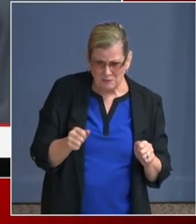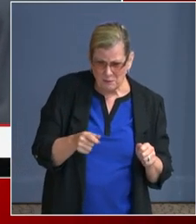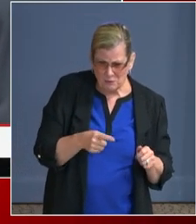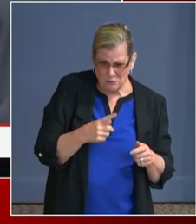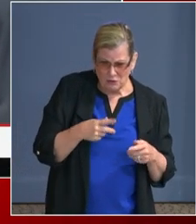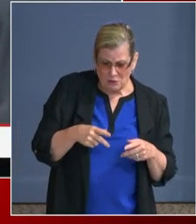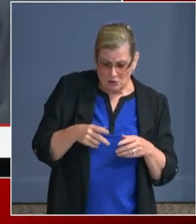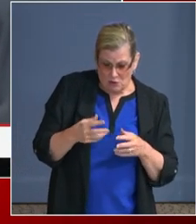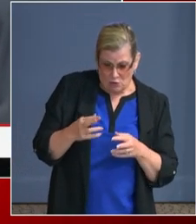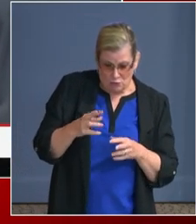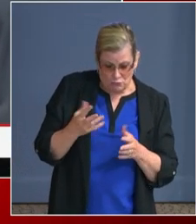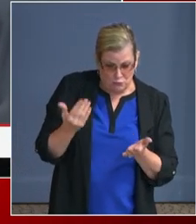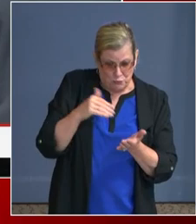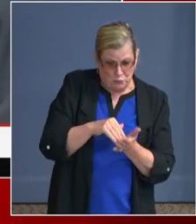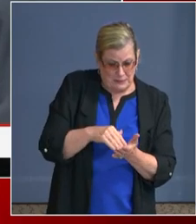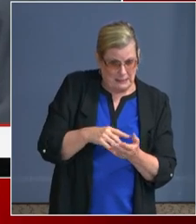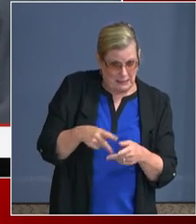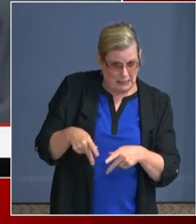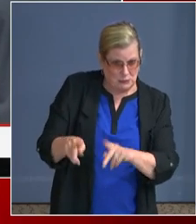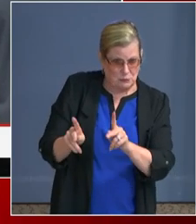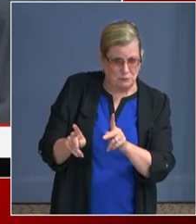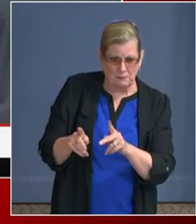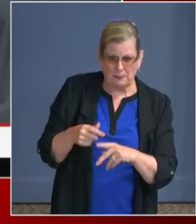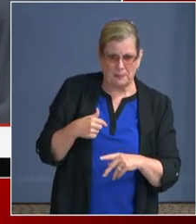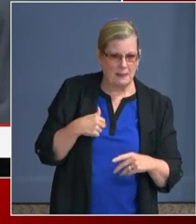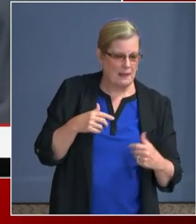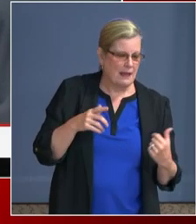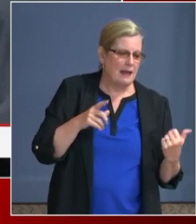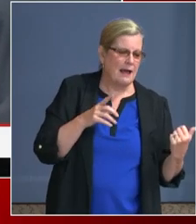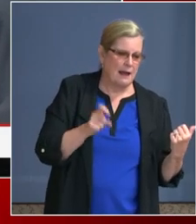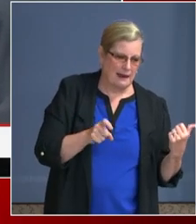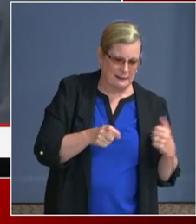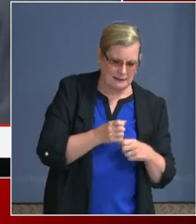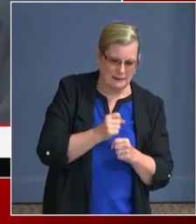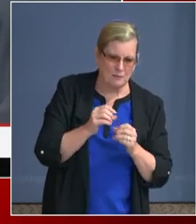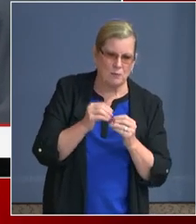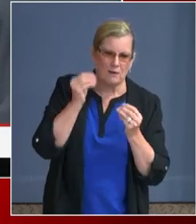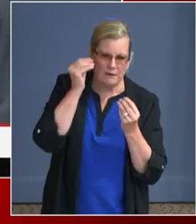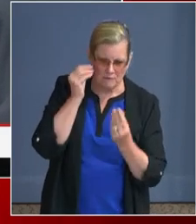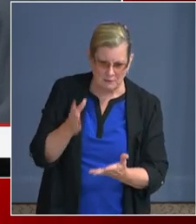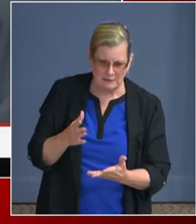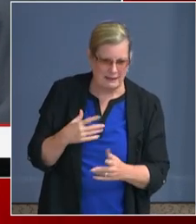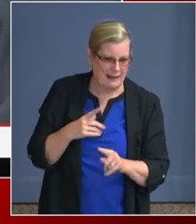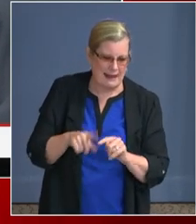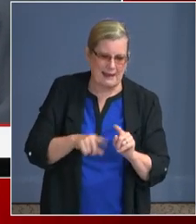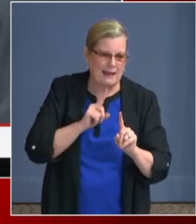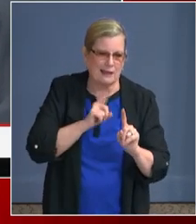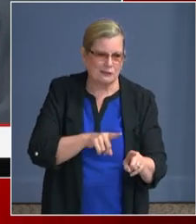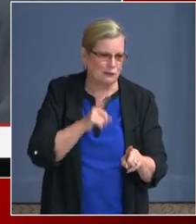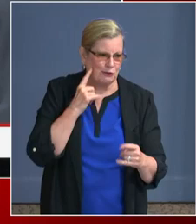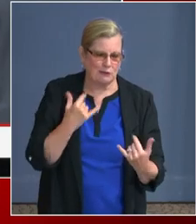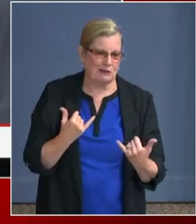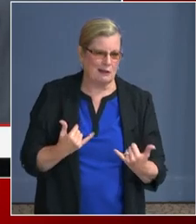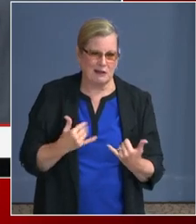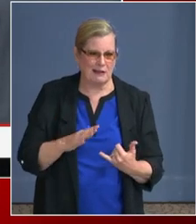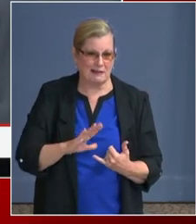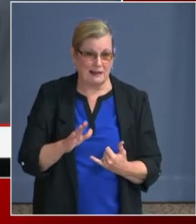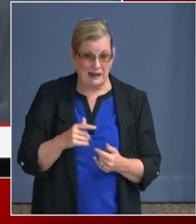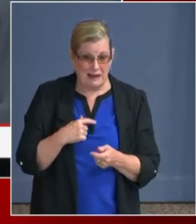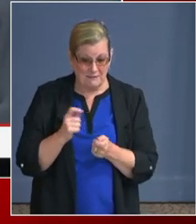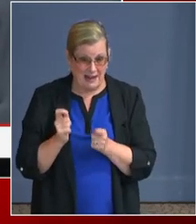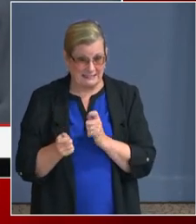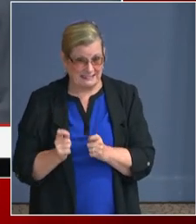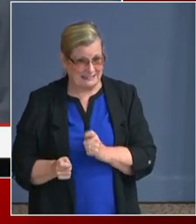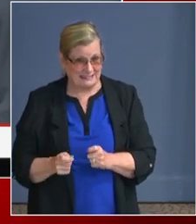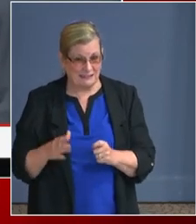permits between now and then? I need to get some more information from the department. And so is it possible that I adjust that decision?